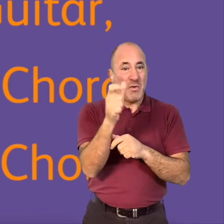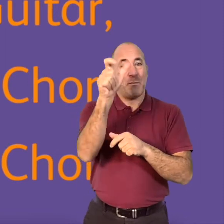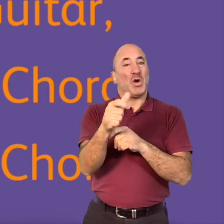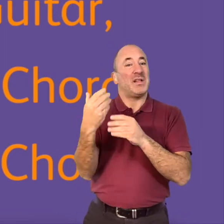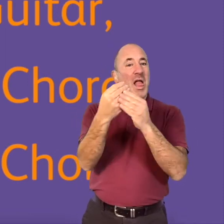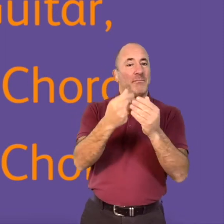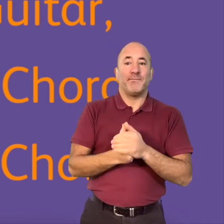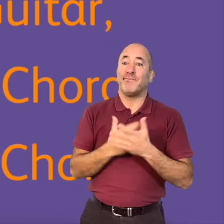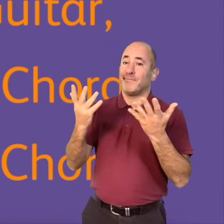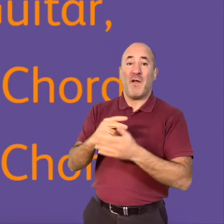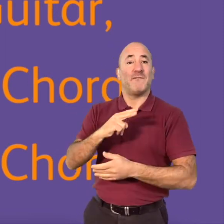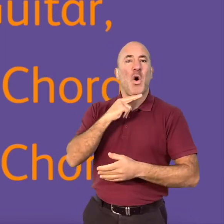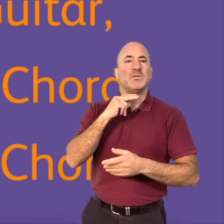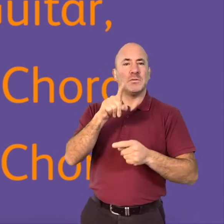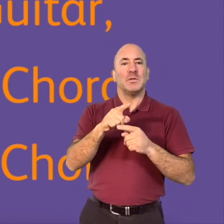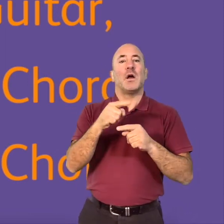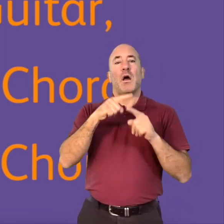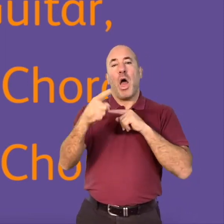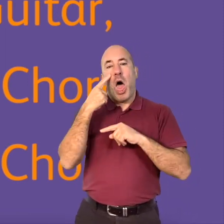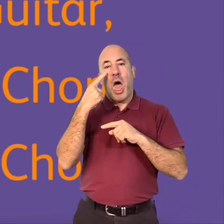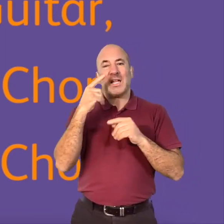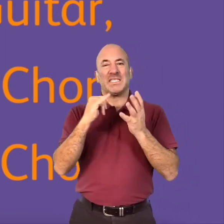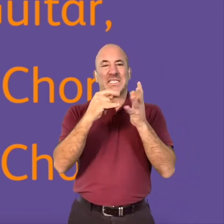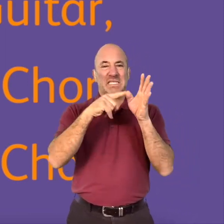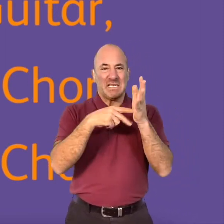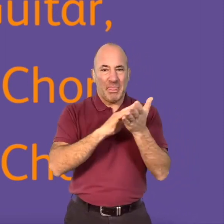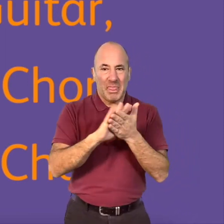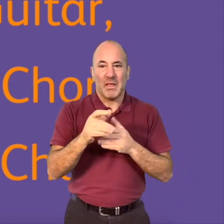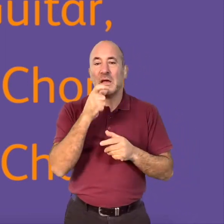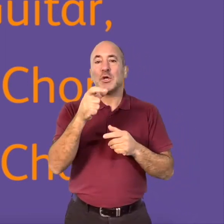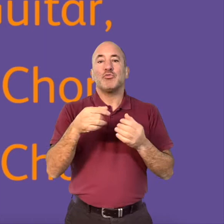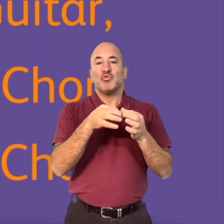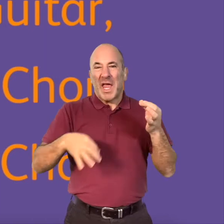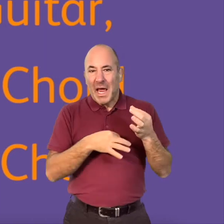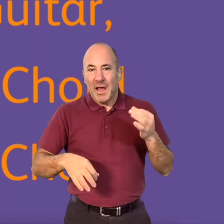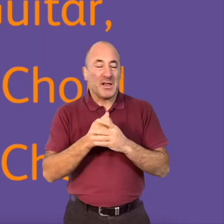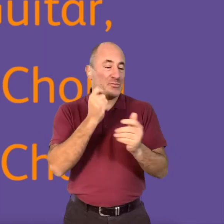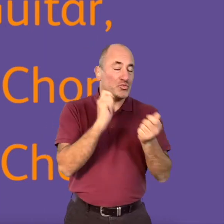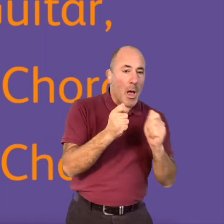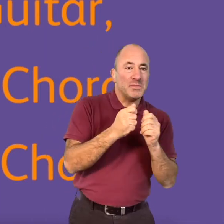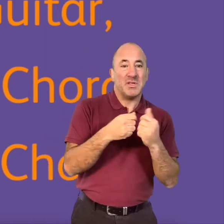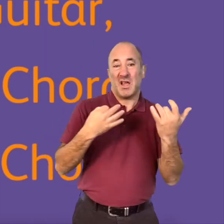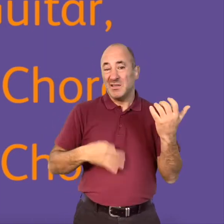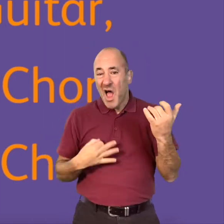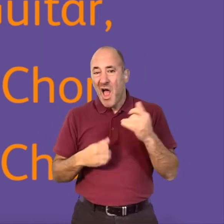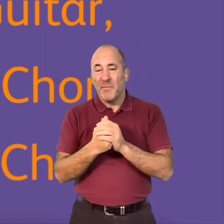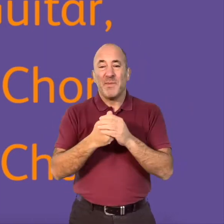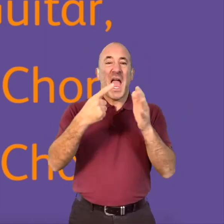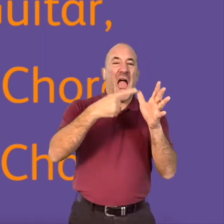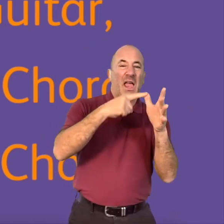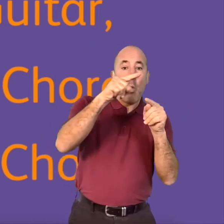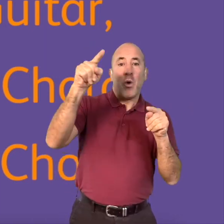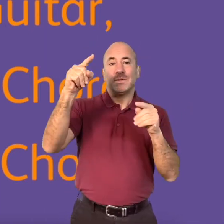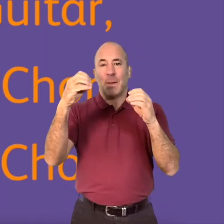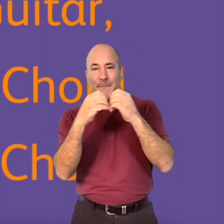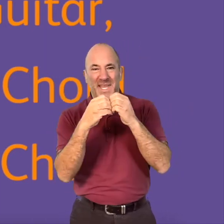Turn on the voice command and try saying synth, strings, drums, guitar, A